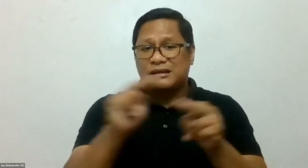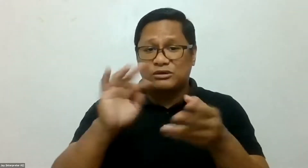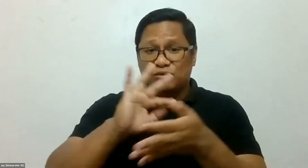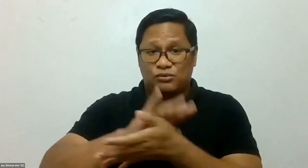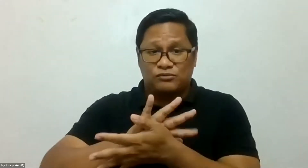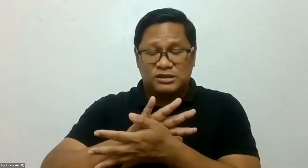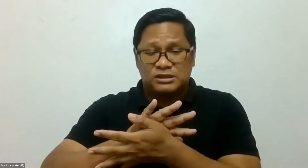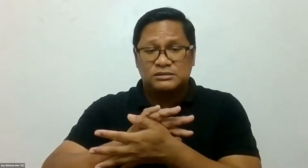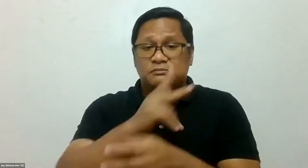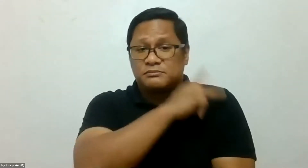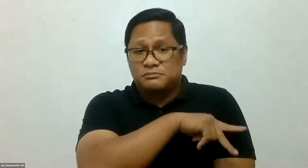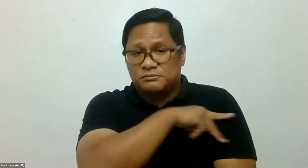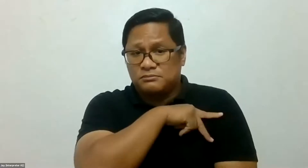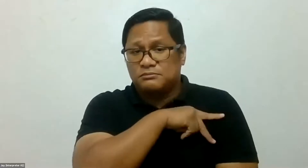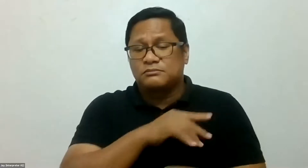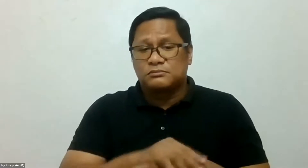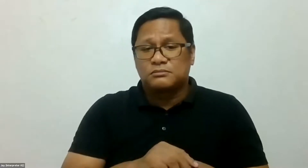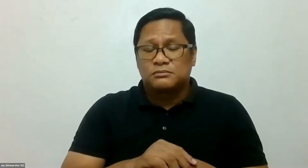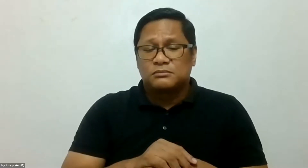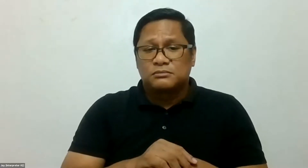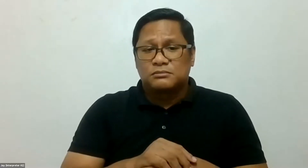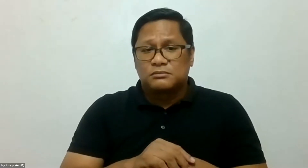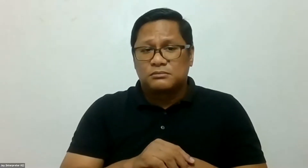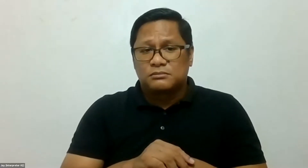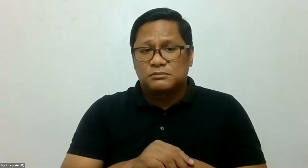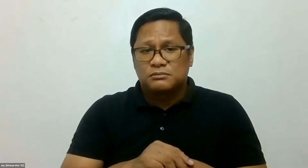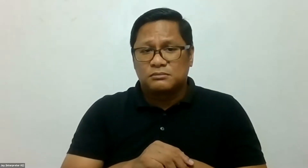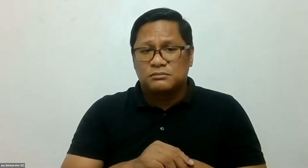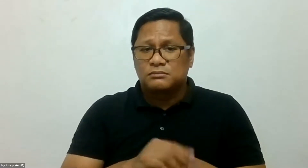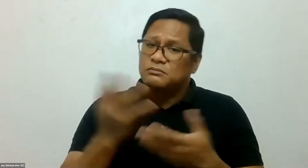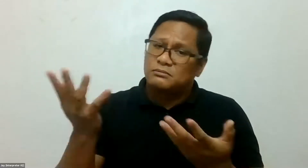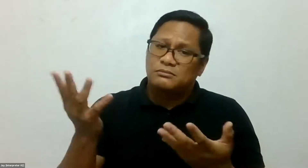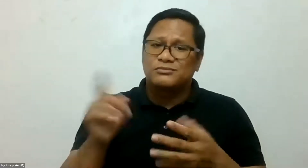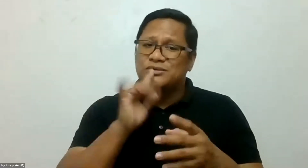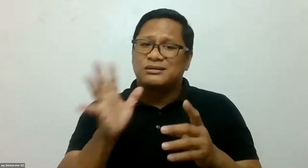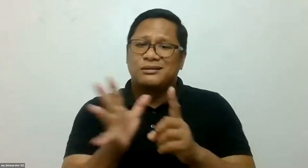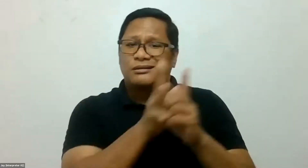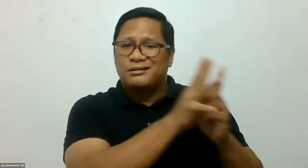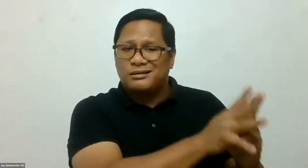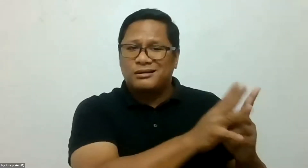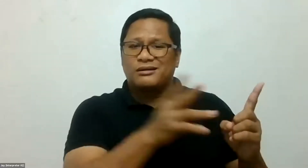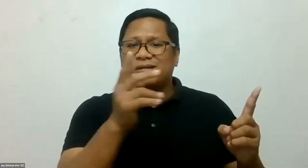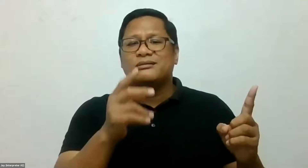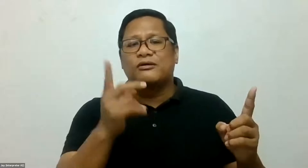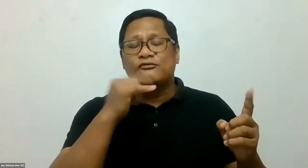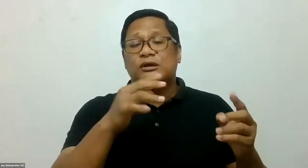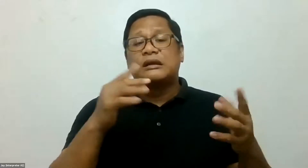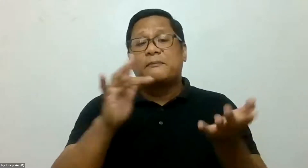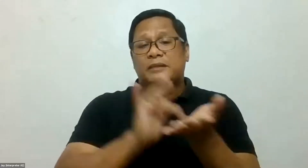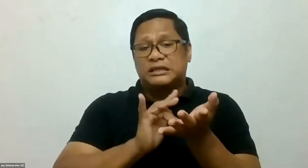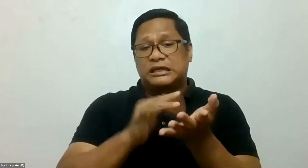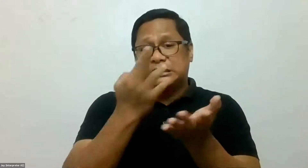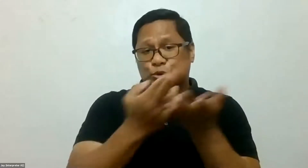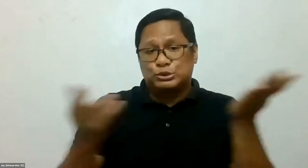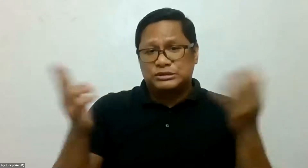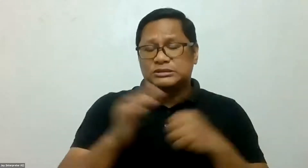non-COVID patients being sort of boxed out of the medical resources. And